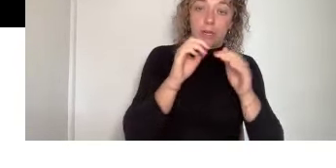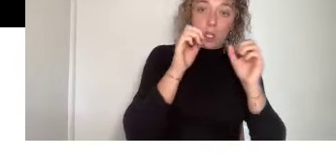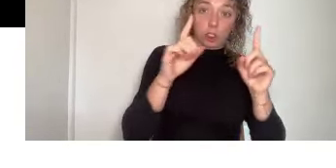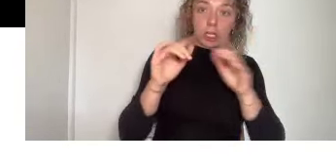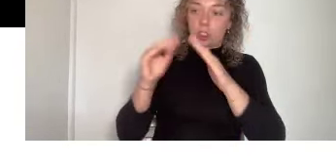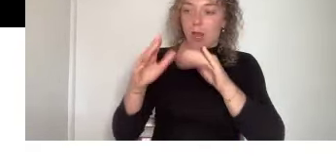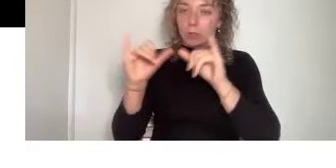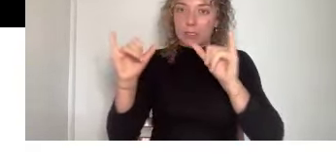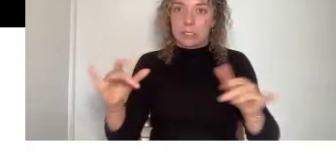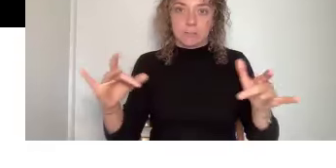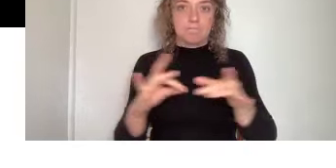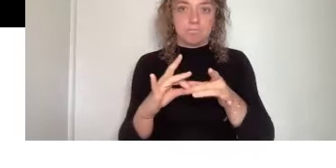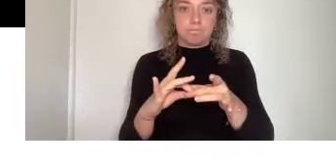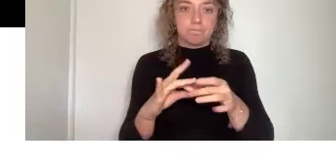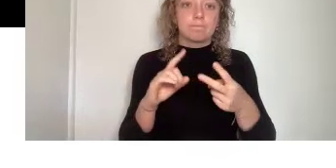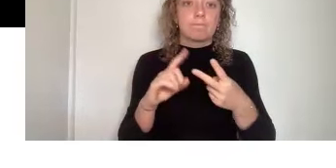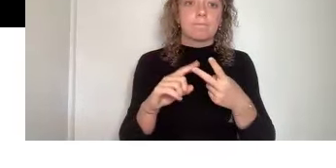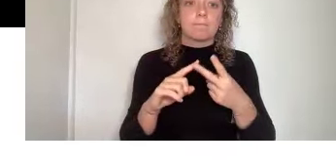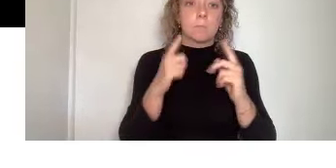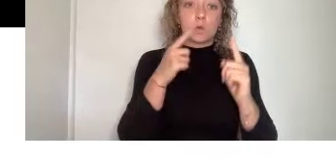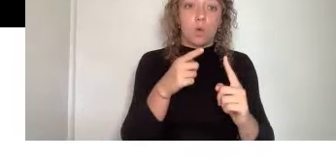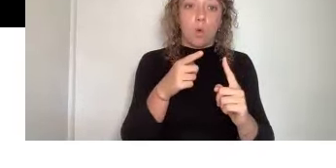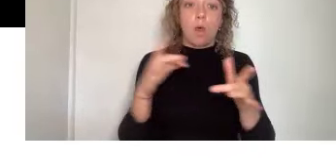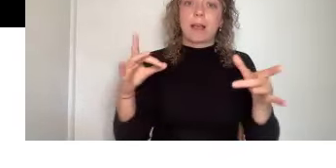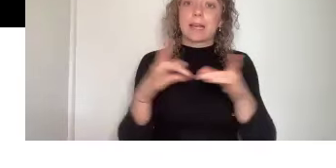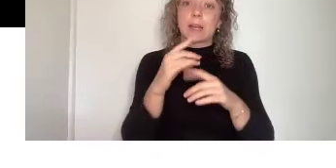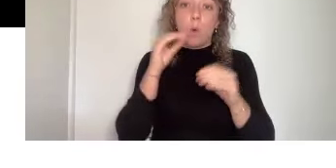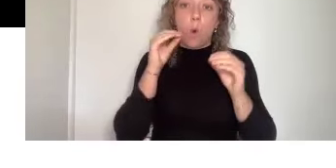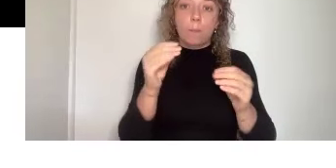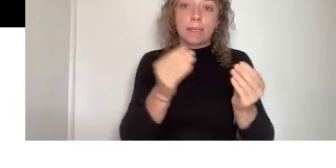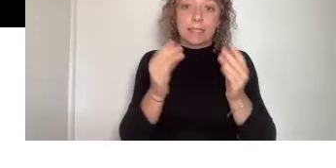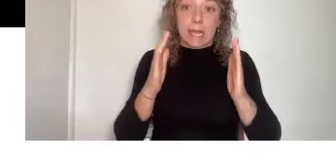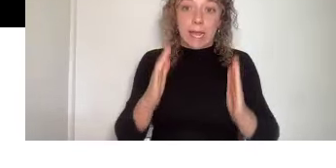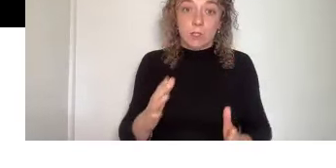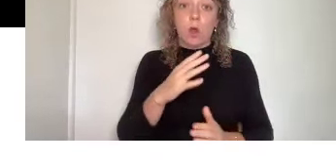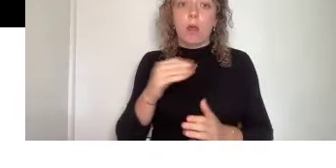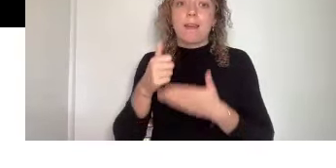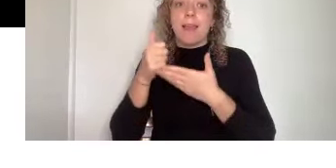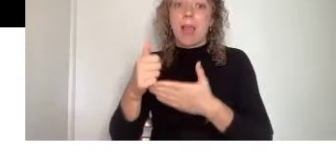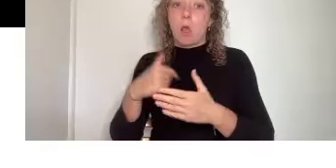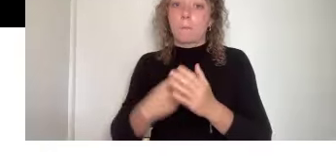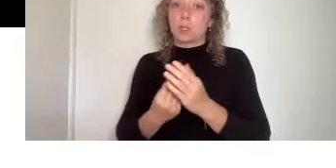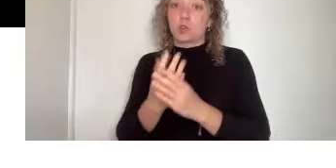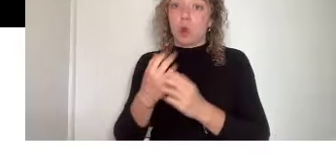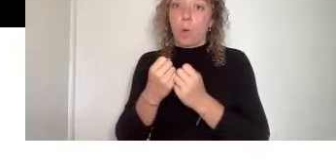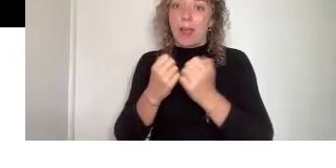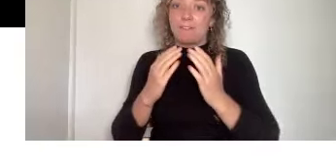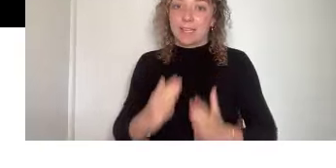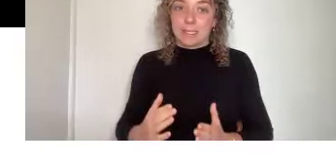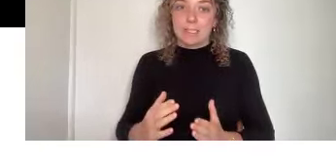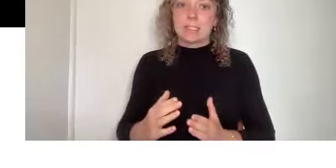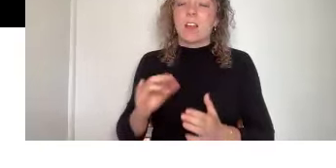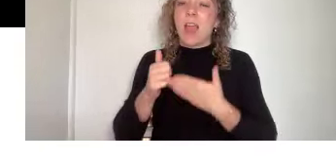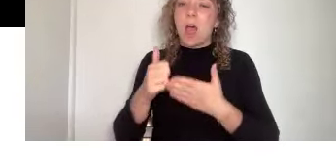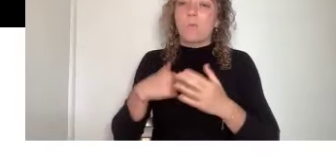housing systems. Our second goal is to connect homeless liaisons and Help Me Grow advocates. Help Me Grow works with